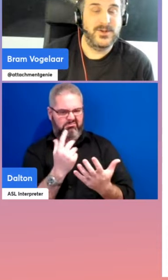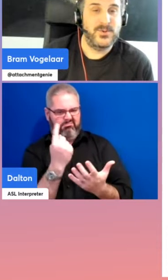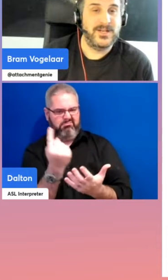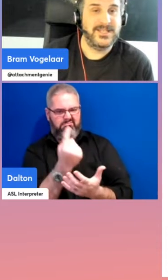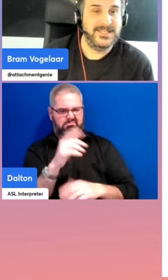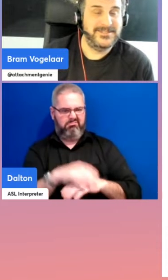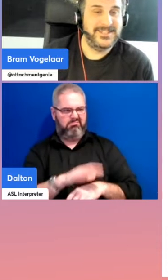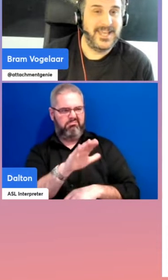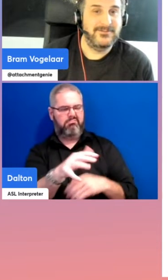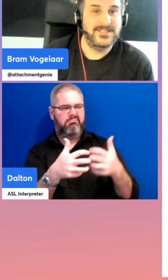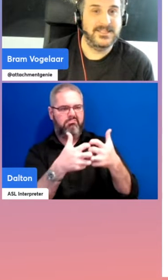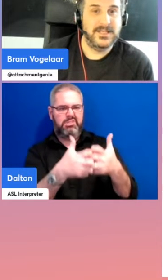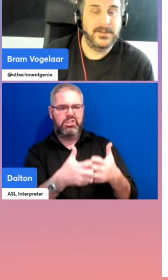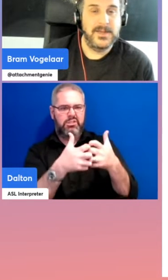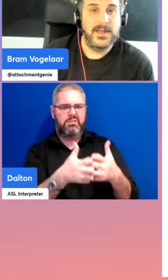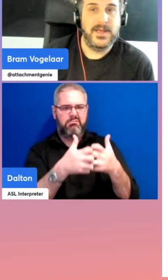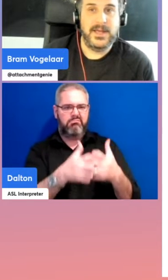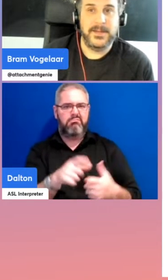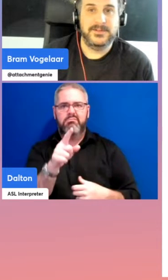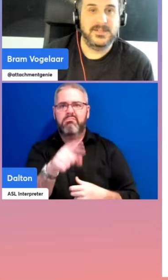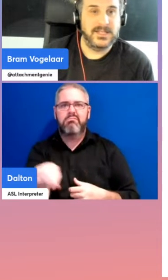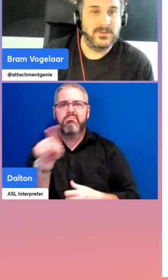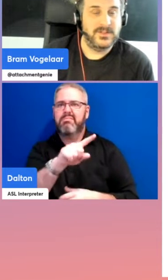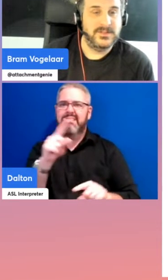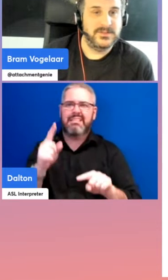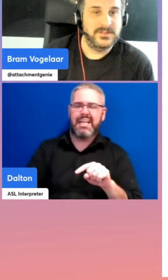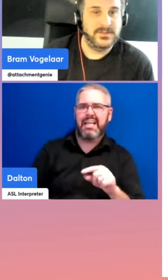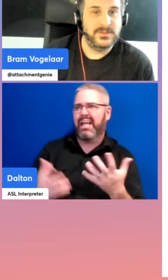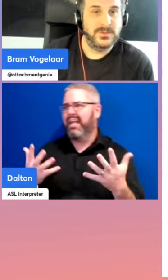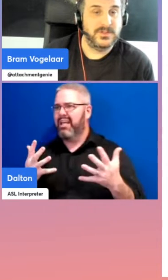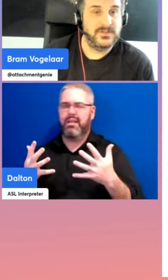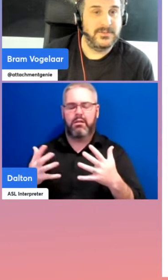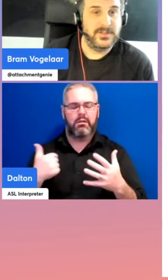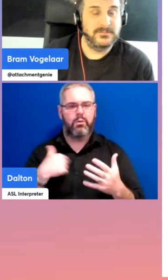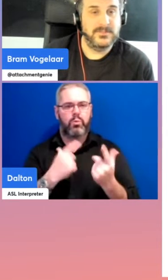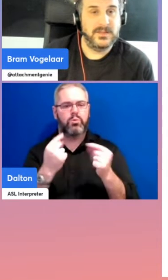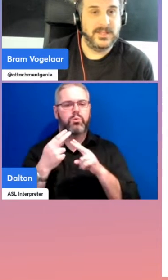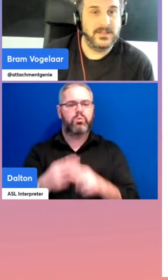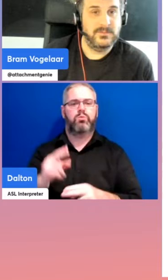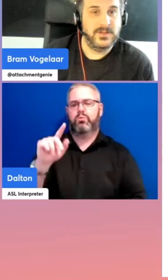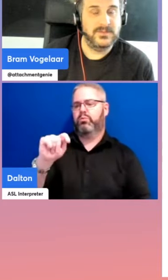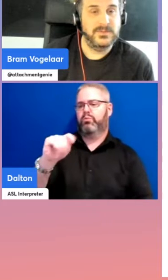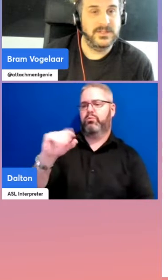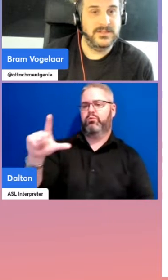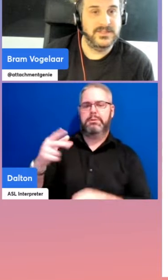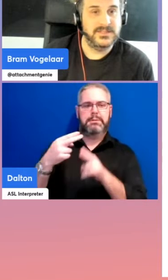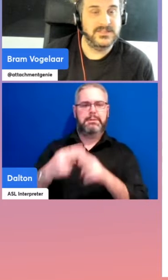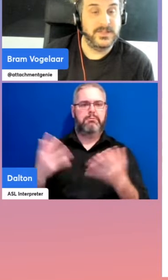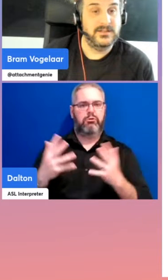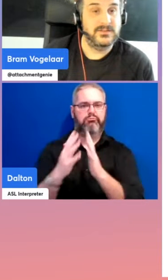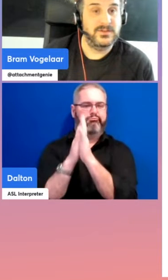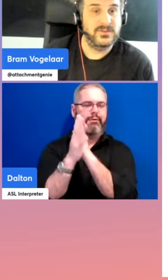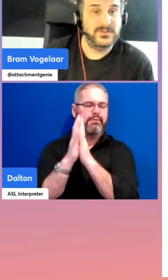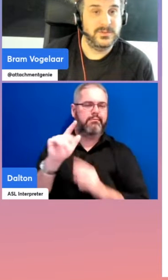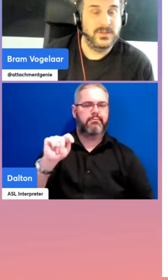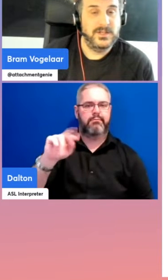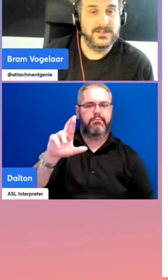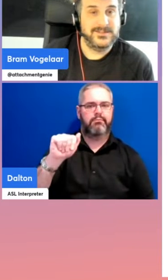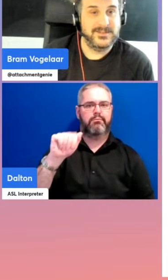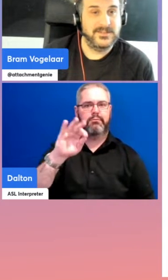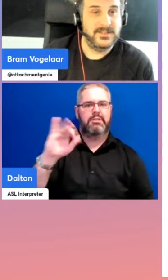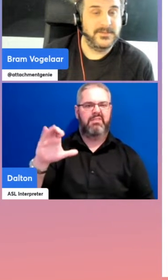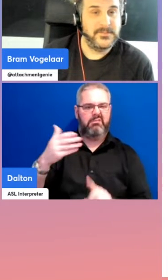machine. Nobody can reach it yet. And today we're going to use a tool called Traffic. I think one of the previous speakers